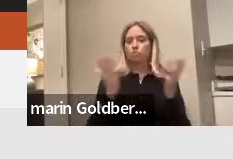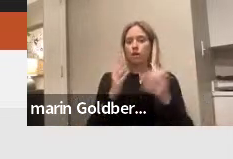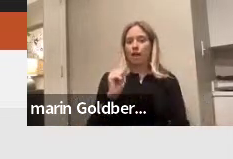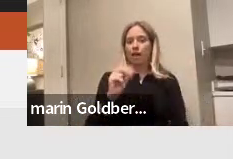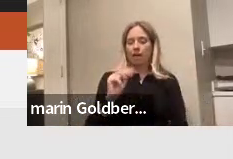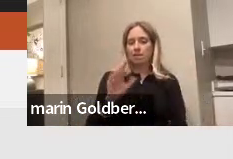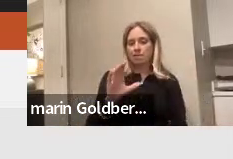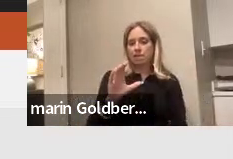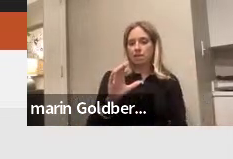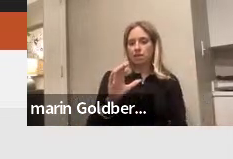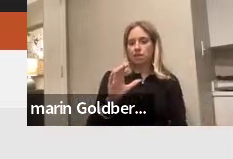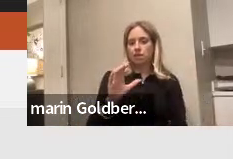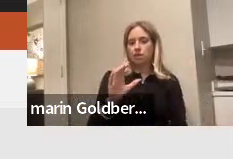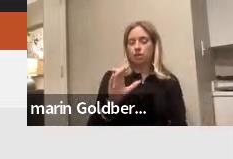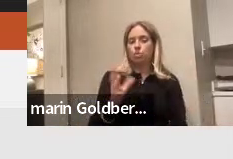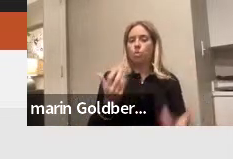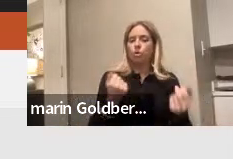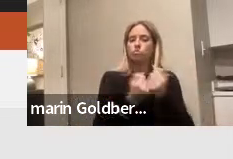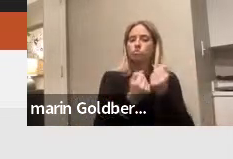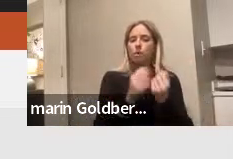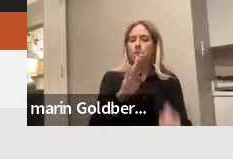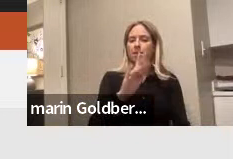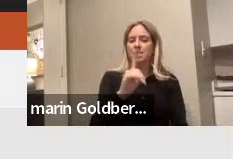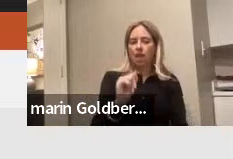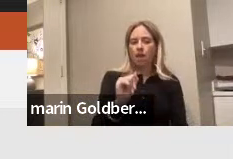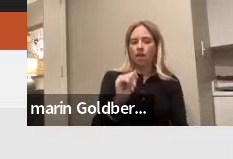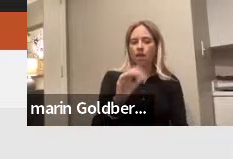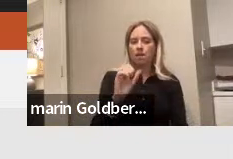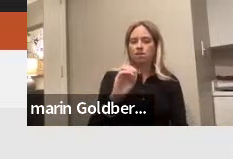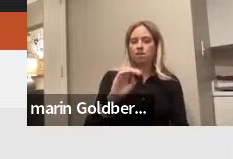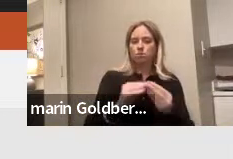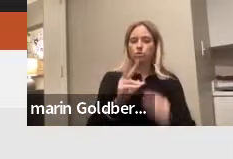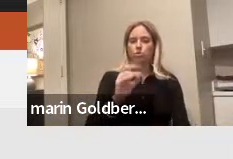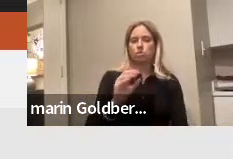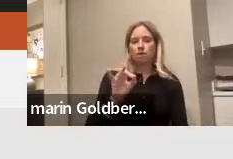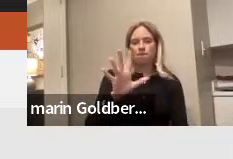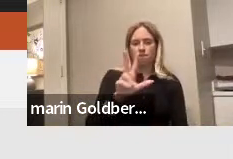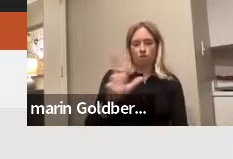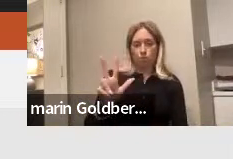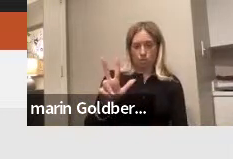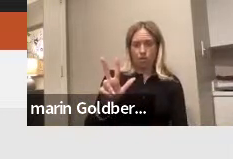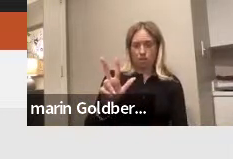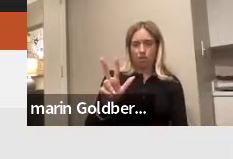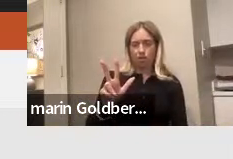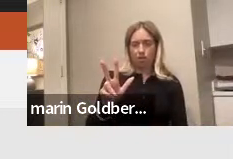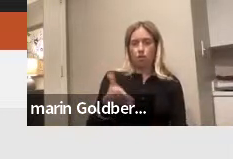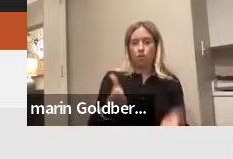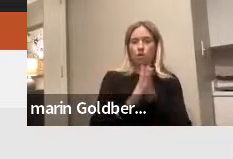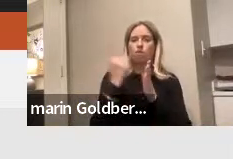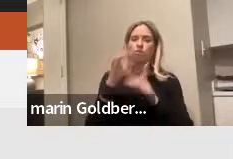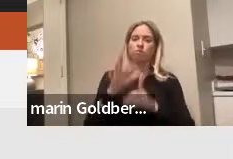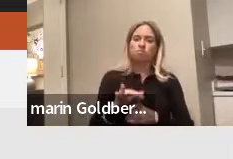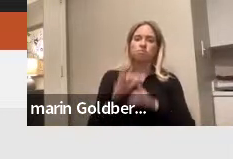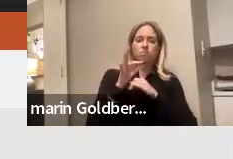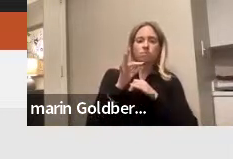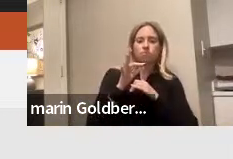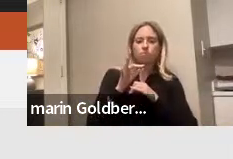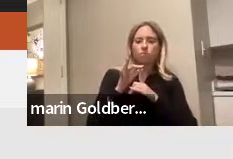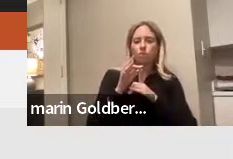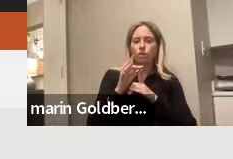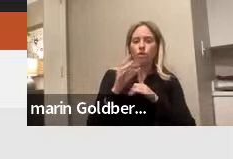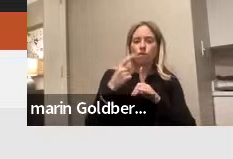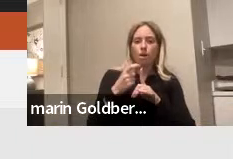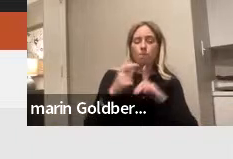ANC, we're seeking support for BZA case number 20853, which is a request for special exception relief